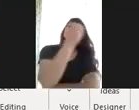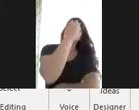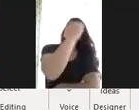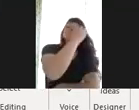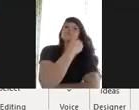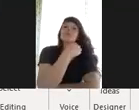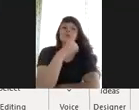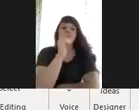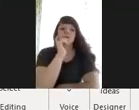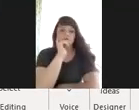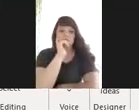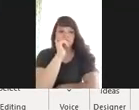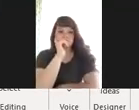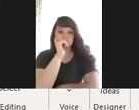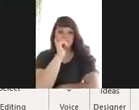basically,